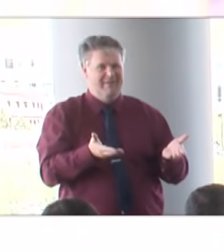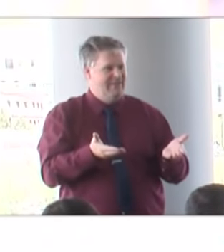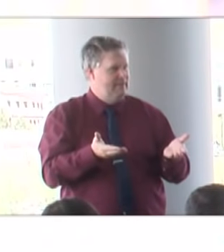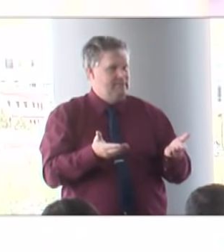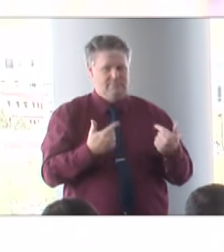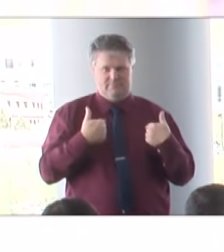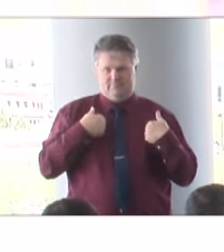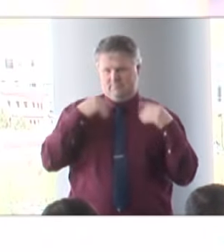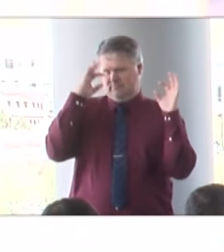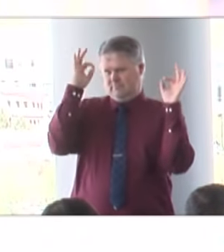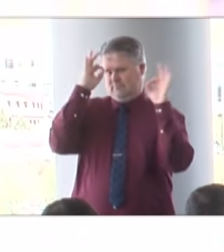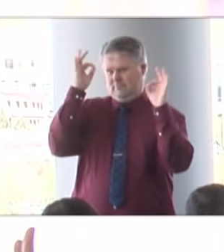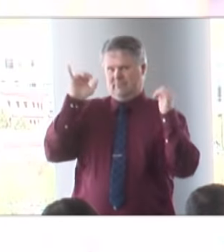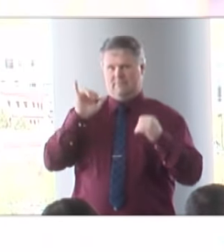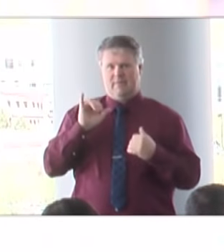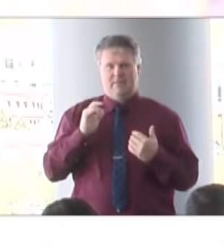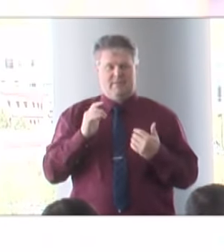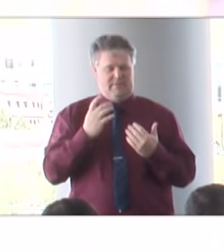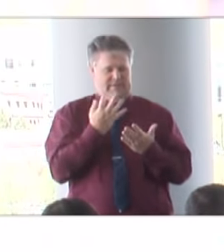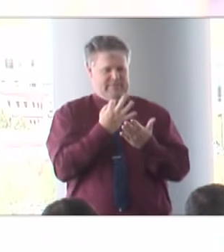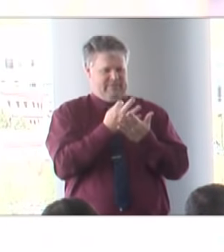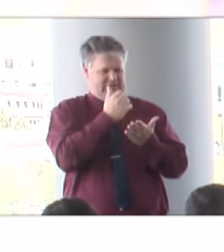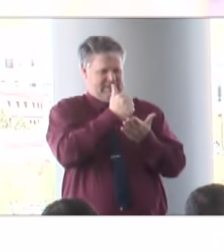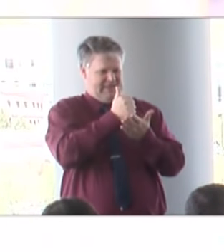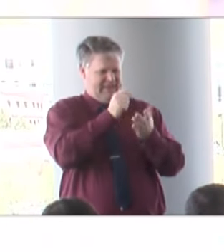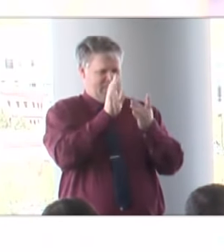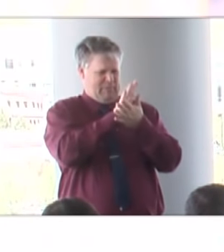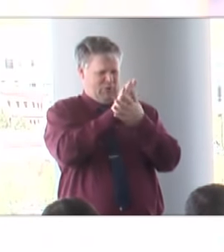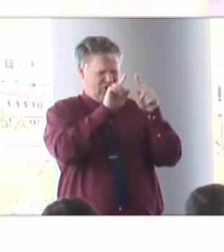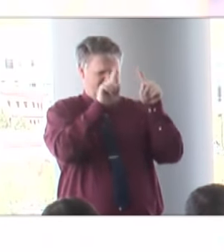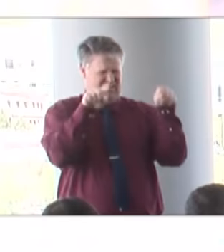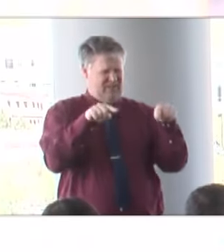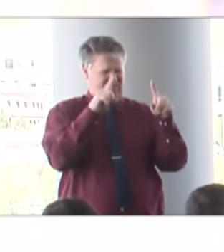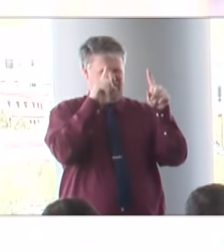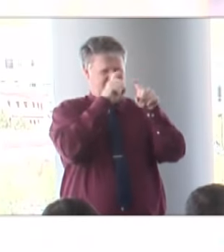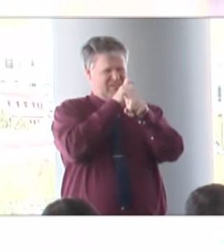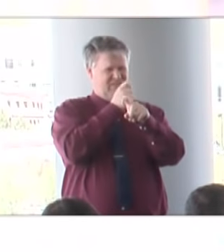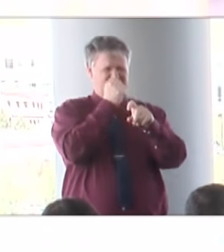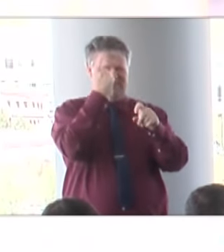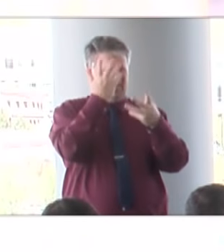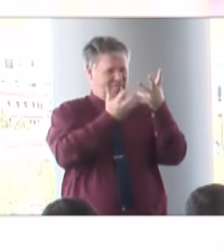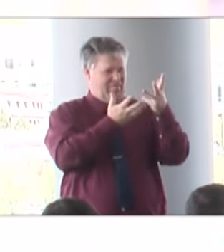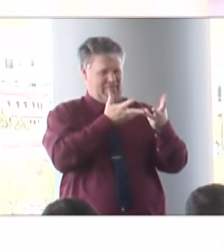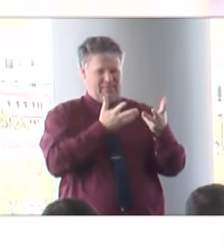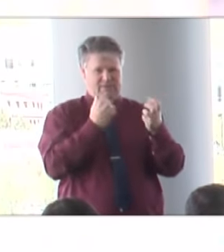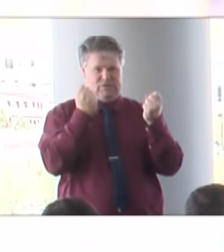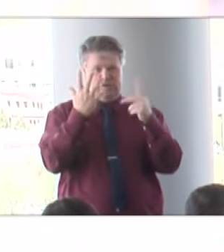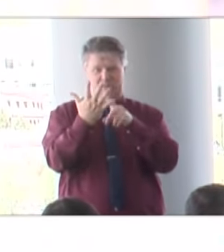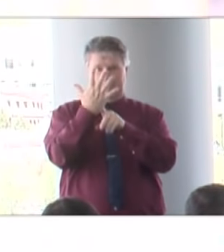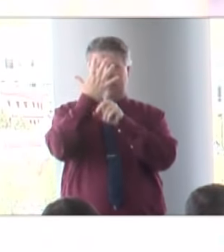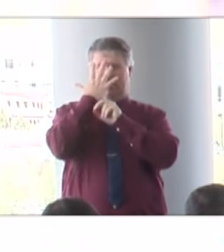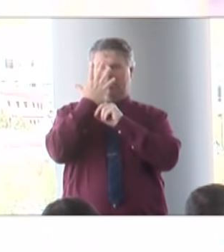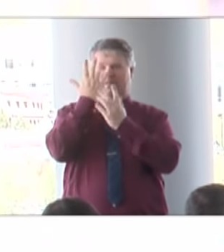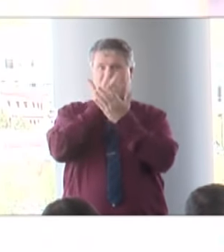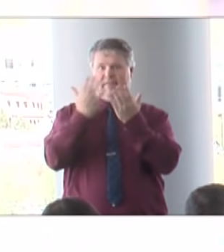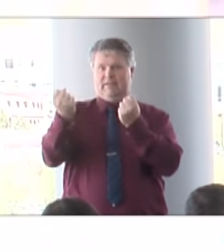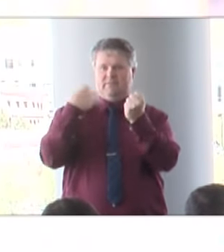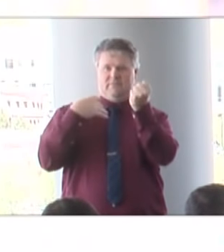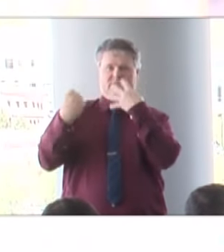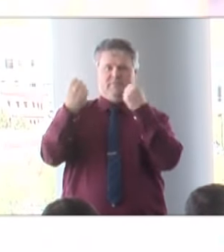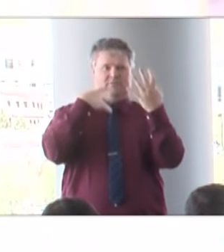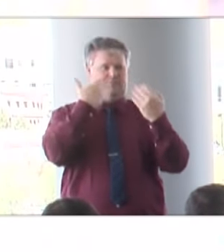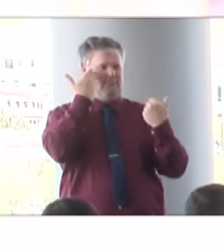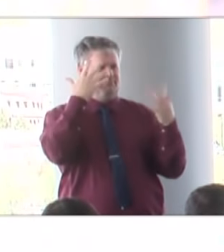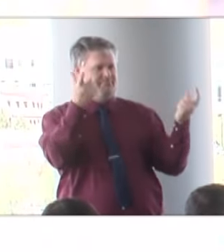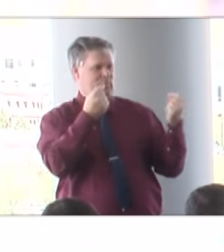I didn't either. The financial aid forms were baffling. I was overwhelmed by all the materials. I didn't know